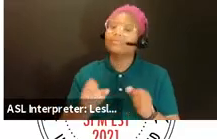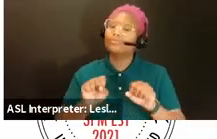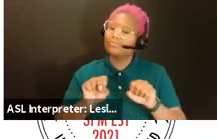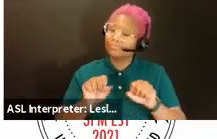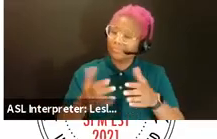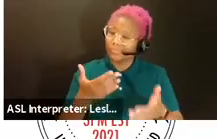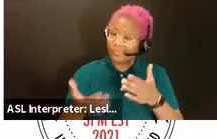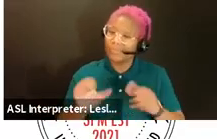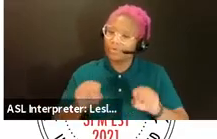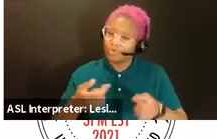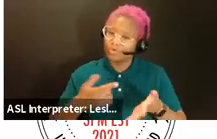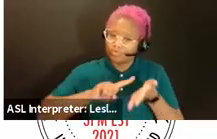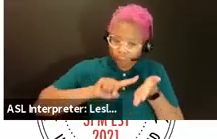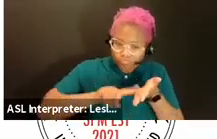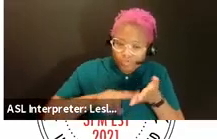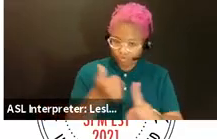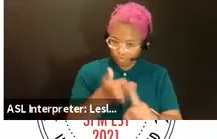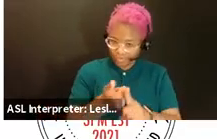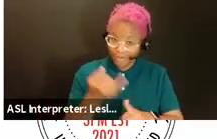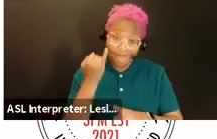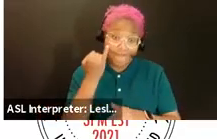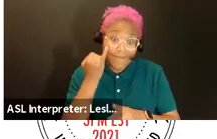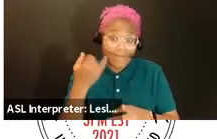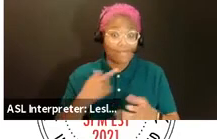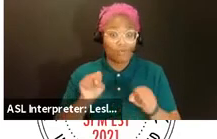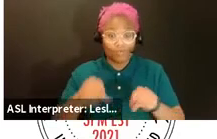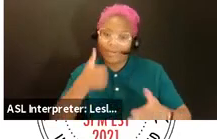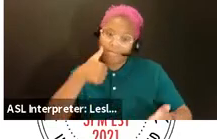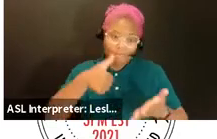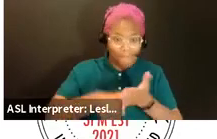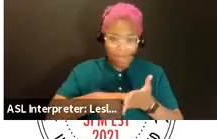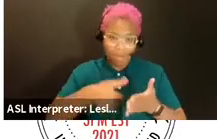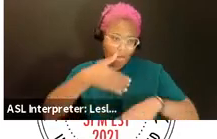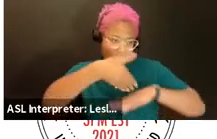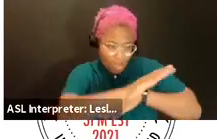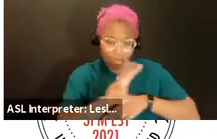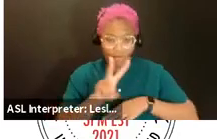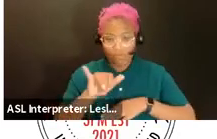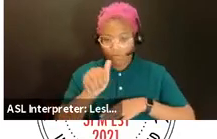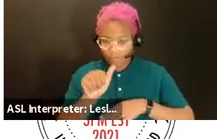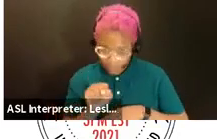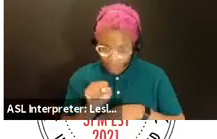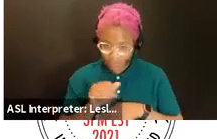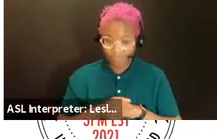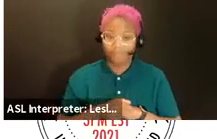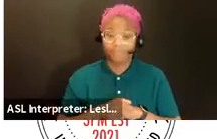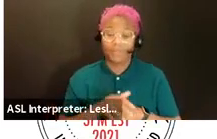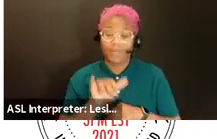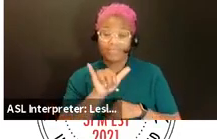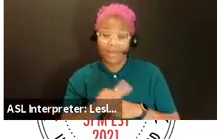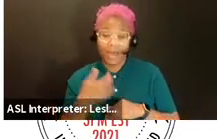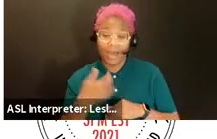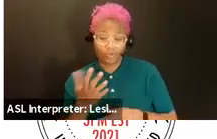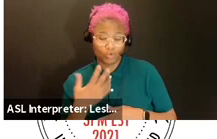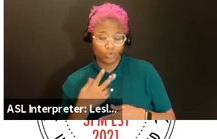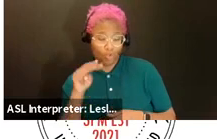this whole getting an appointment problem by mailing in your visa. That information about that would be available on the embassy or consulate's